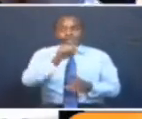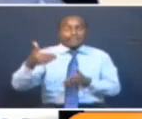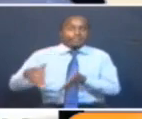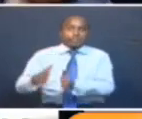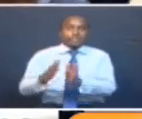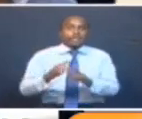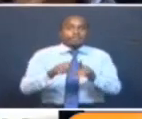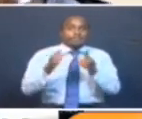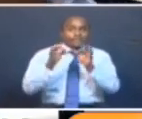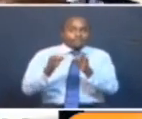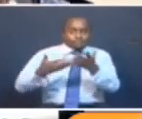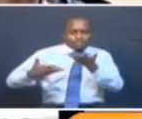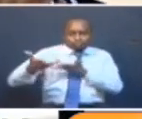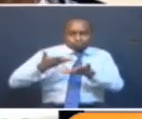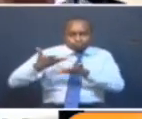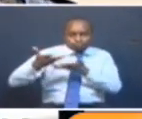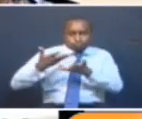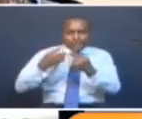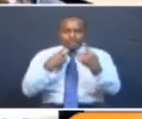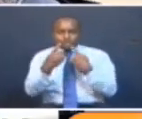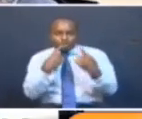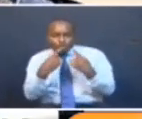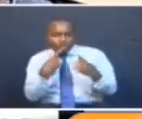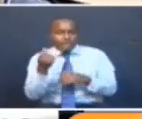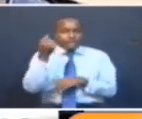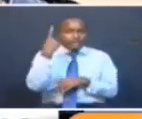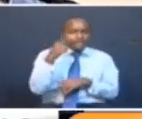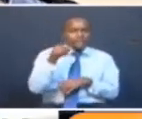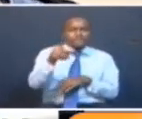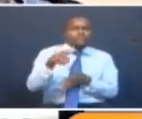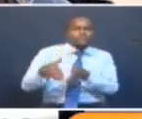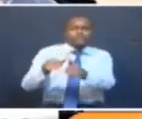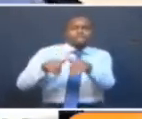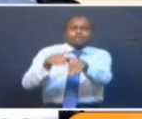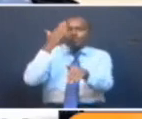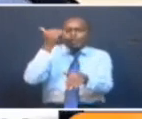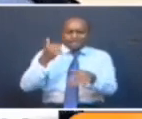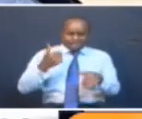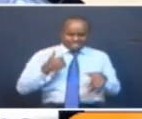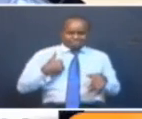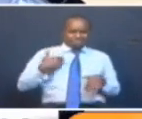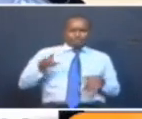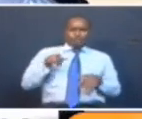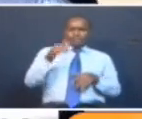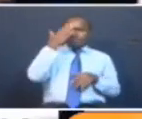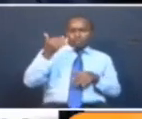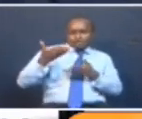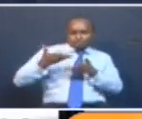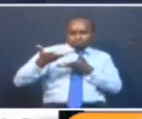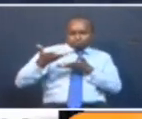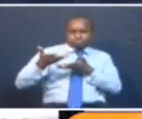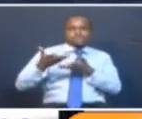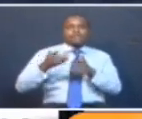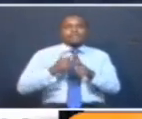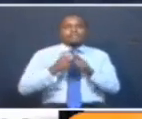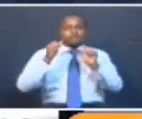But as long as we can discuss and talk and understand why you want to do this way and why I don't want you to do this way, then